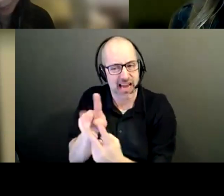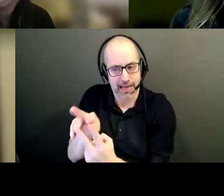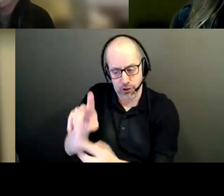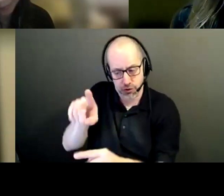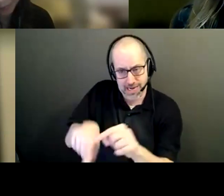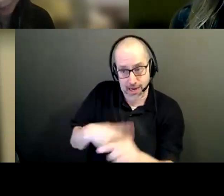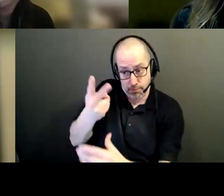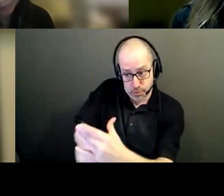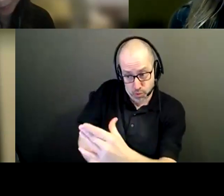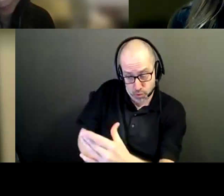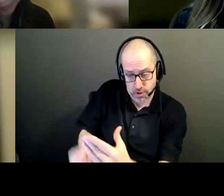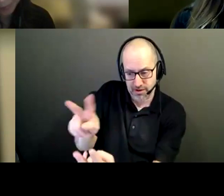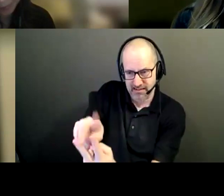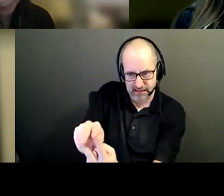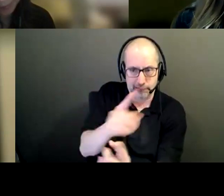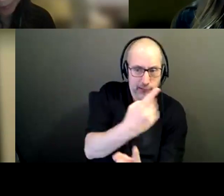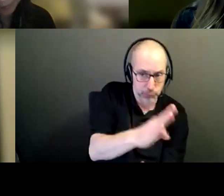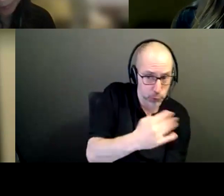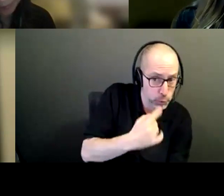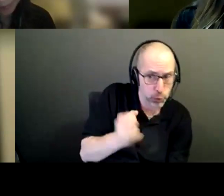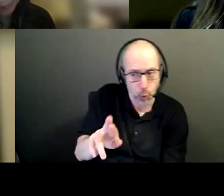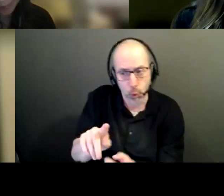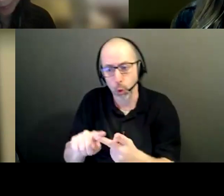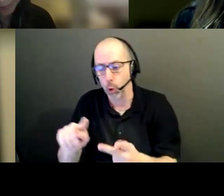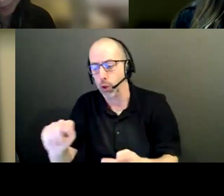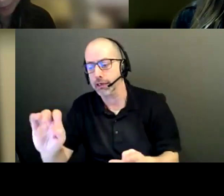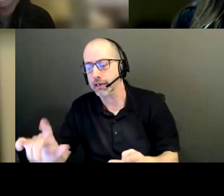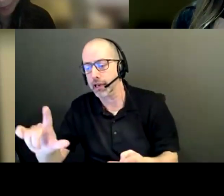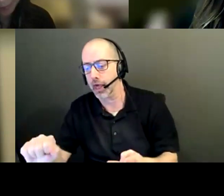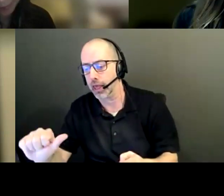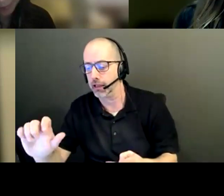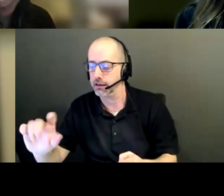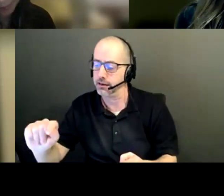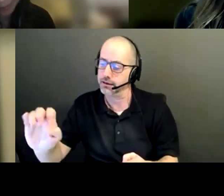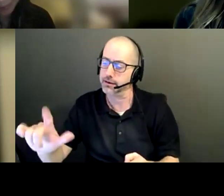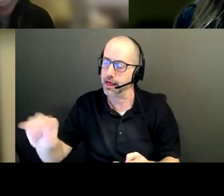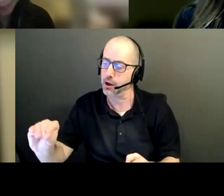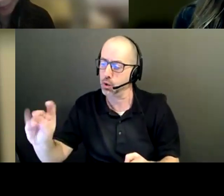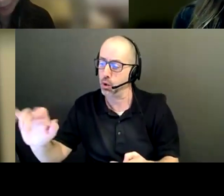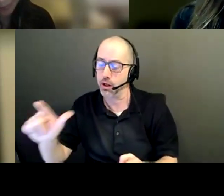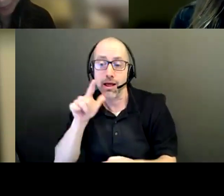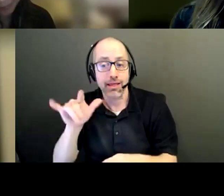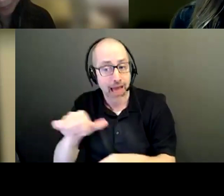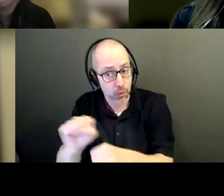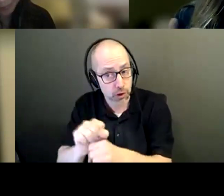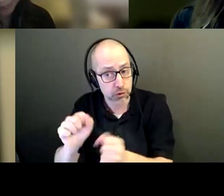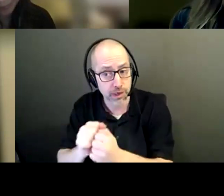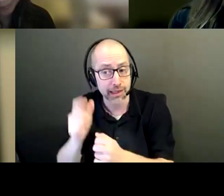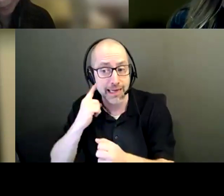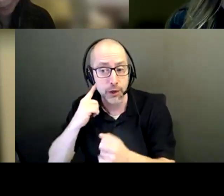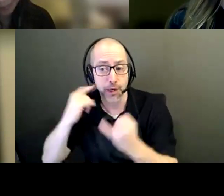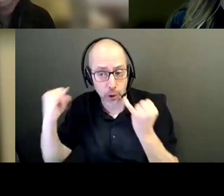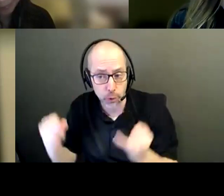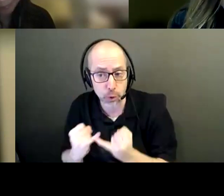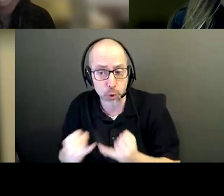sort of assessment of your needs. But telecoils work with hearing loop systems, and there are certain